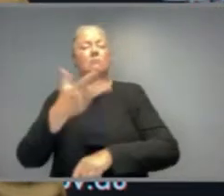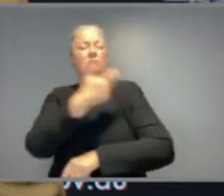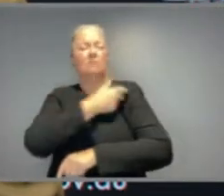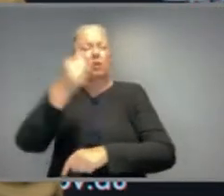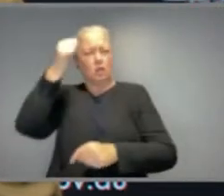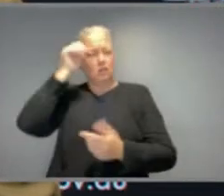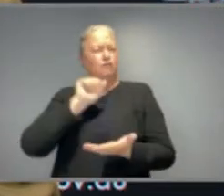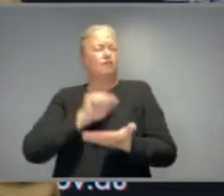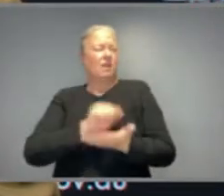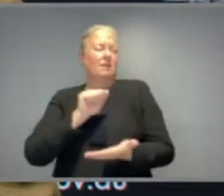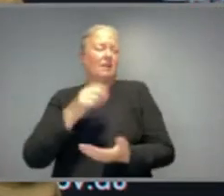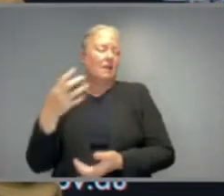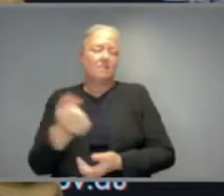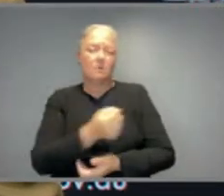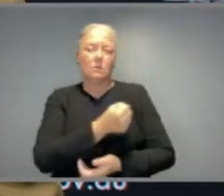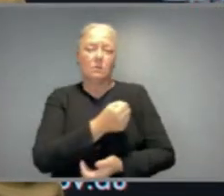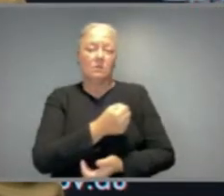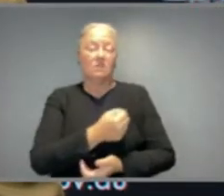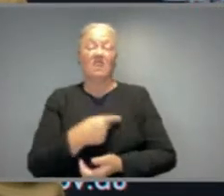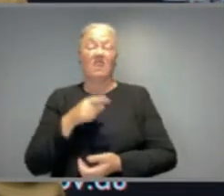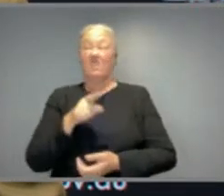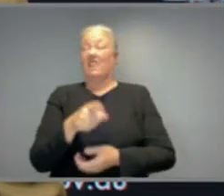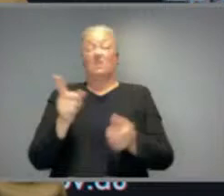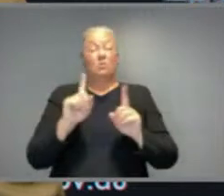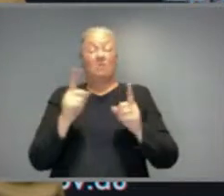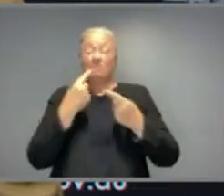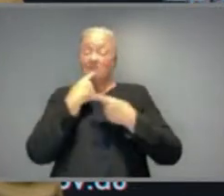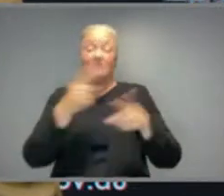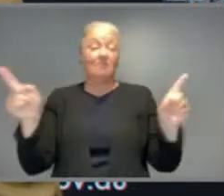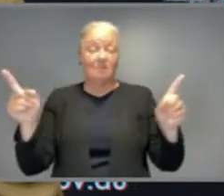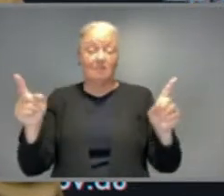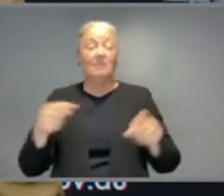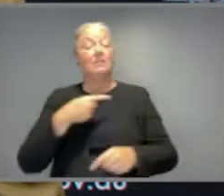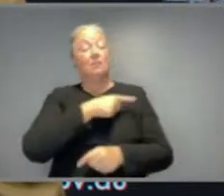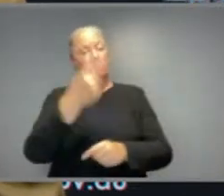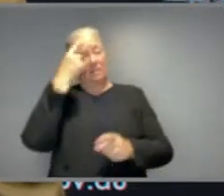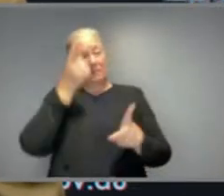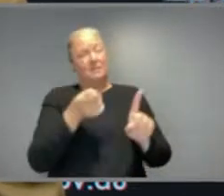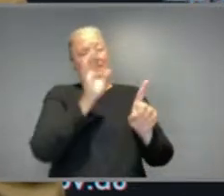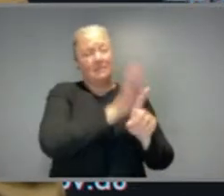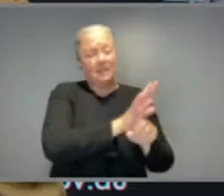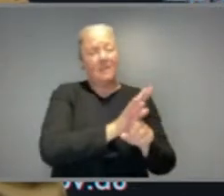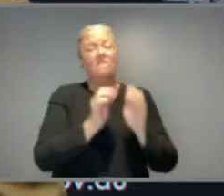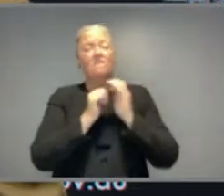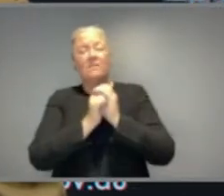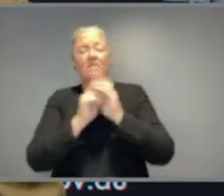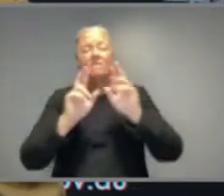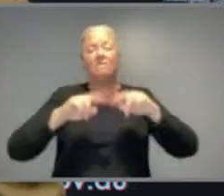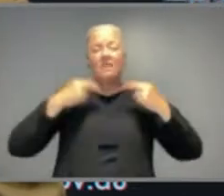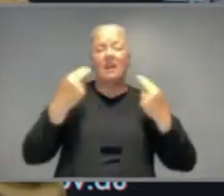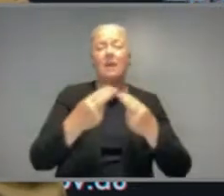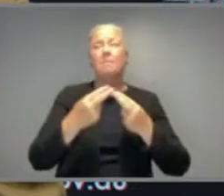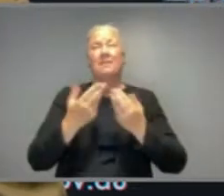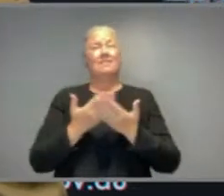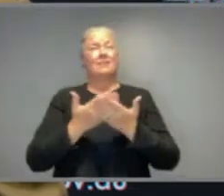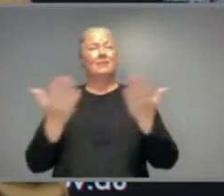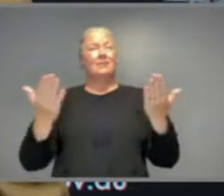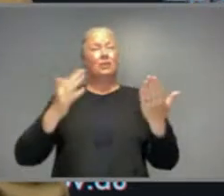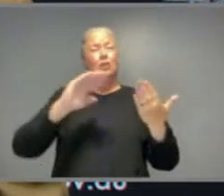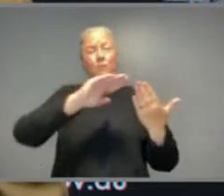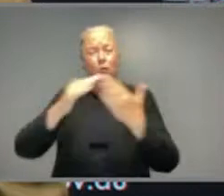that really is the best incentive right now, is to do it for themselves, for their friends, for their families, for their communities and for the country.